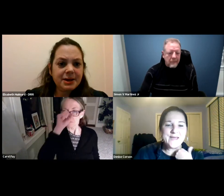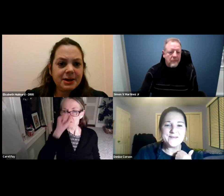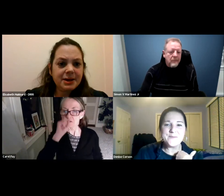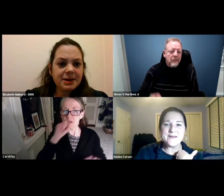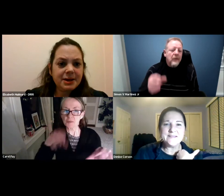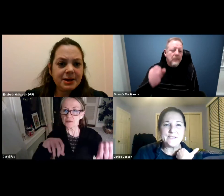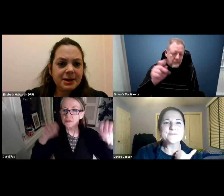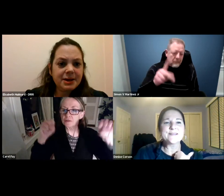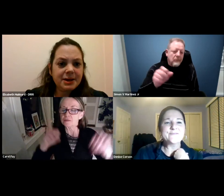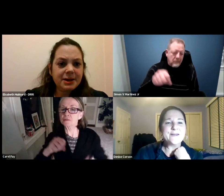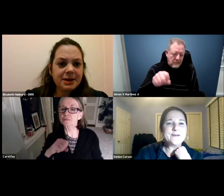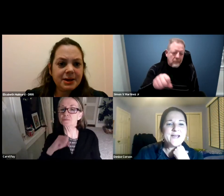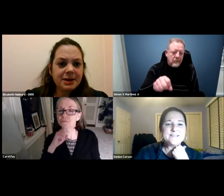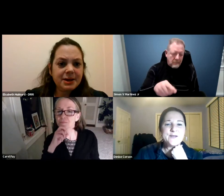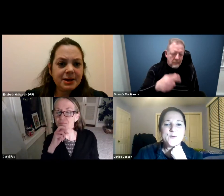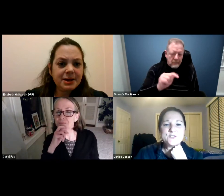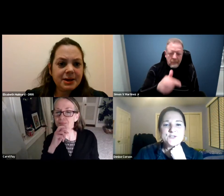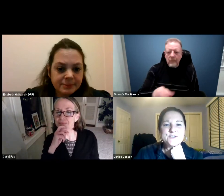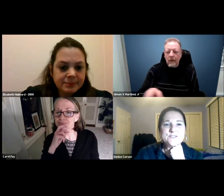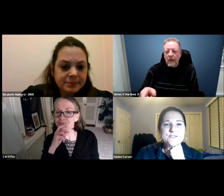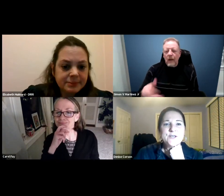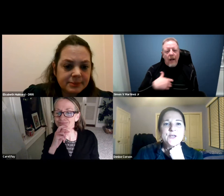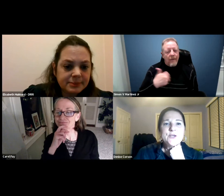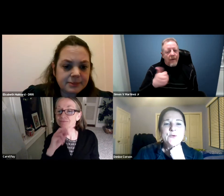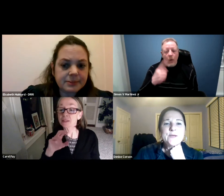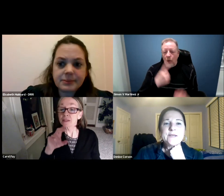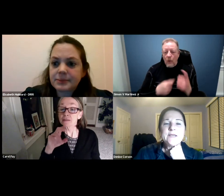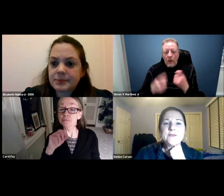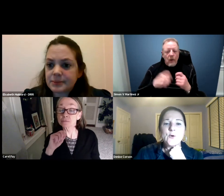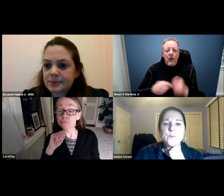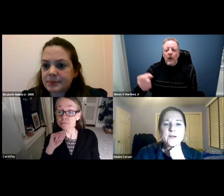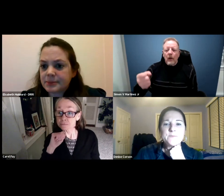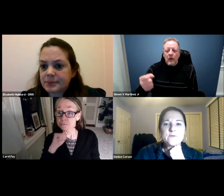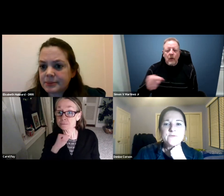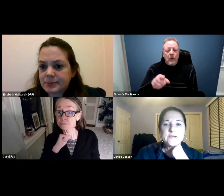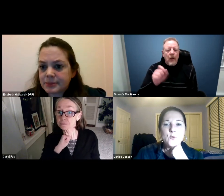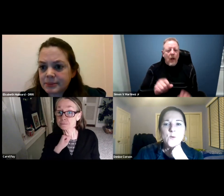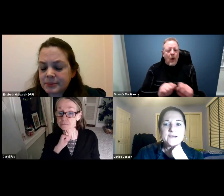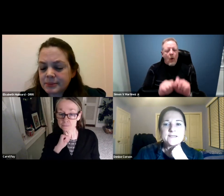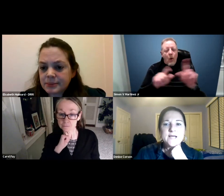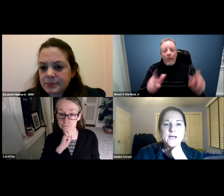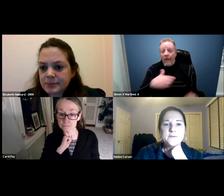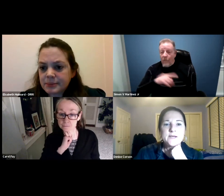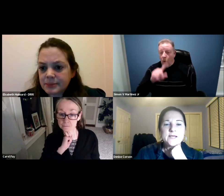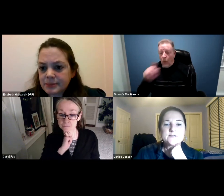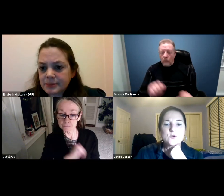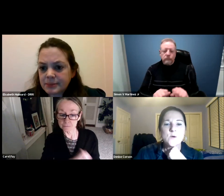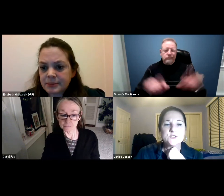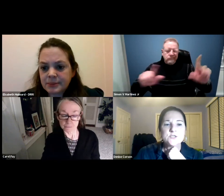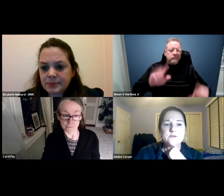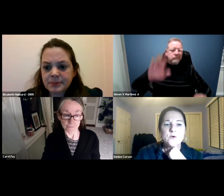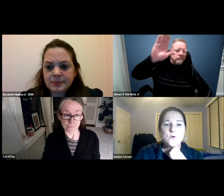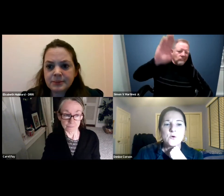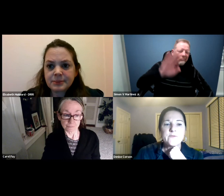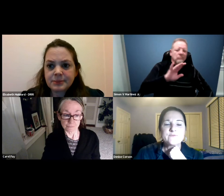And So anybody, if anyone has please any feel free to questions, ask. you can either open up your video one at a time and ask a